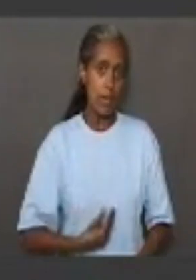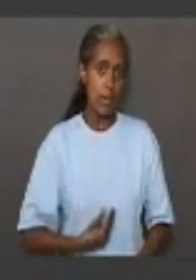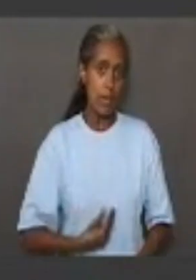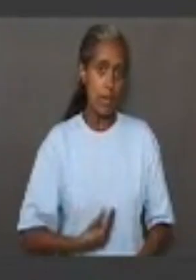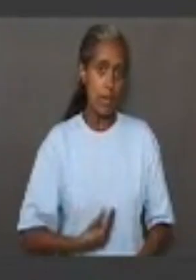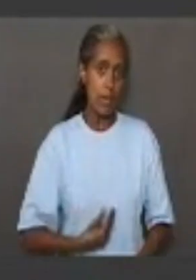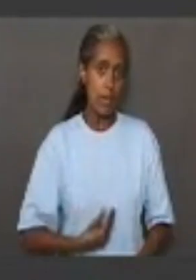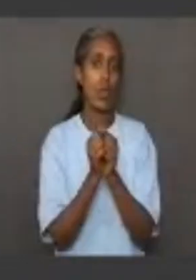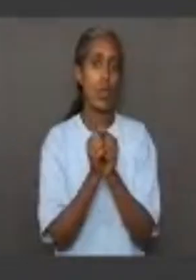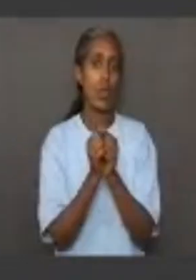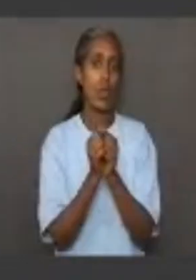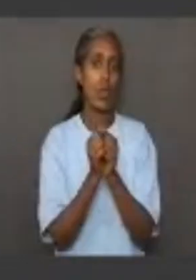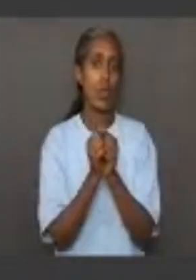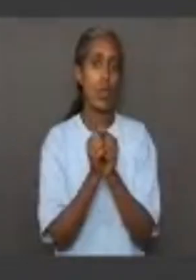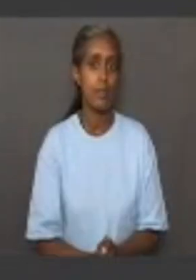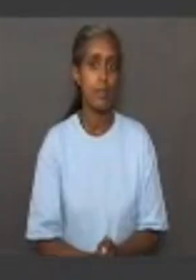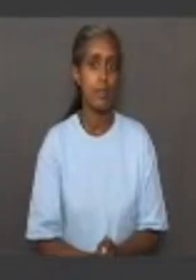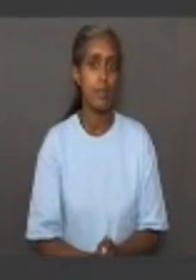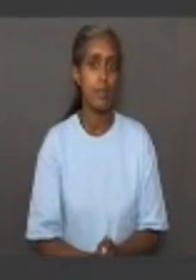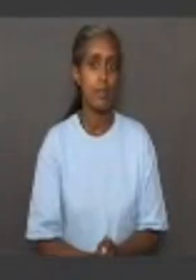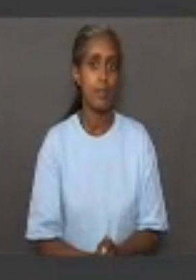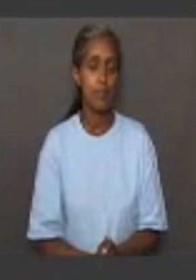elements in common.